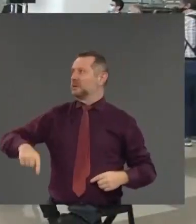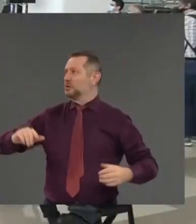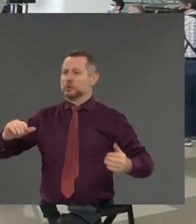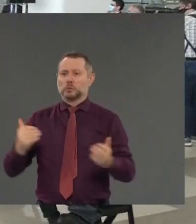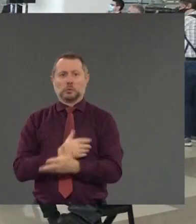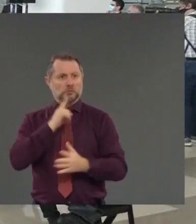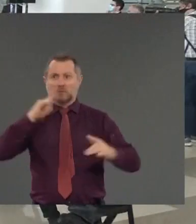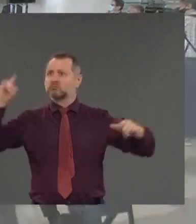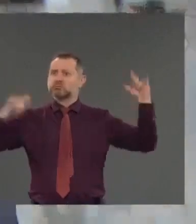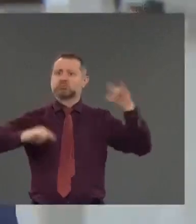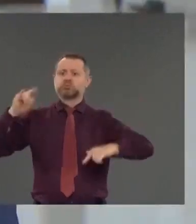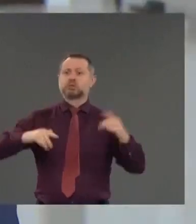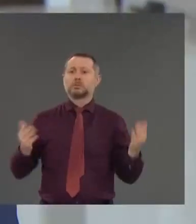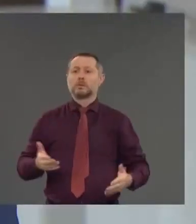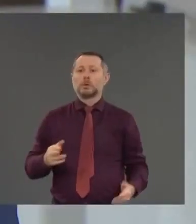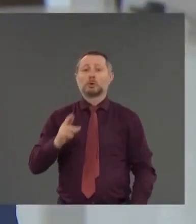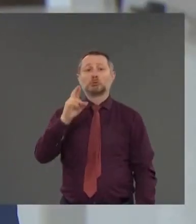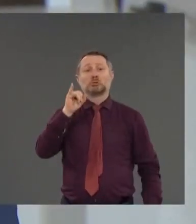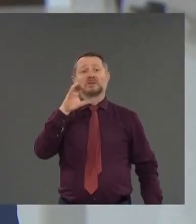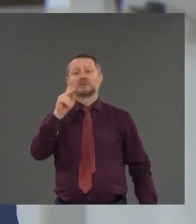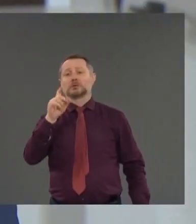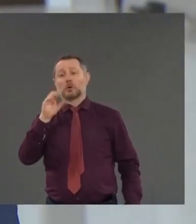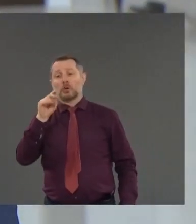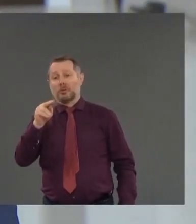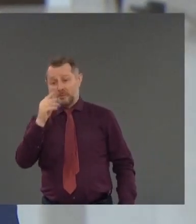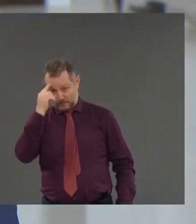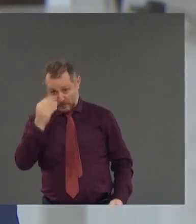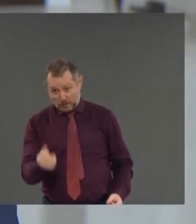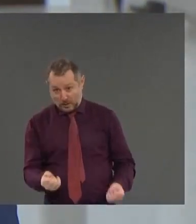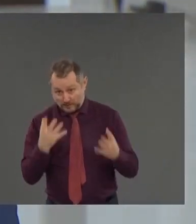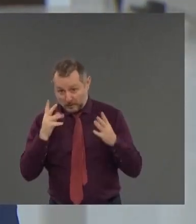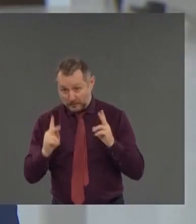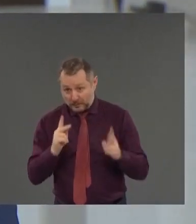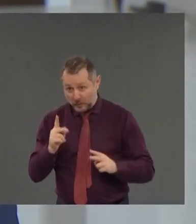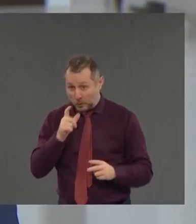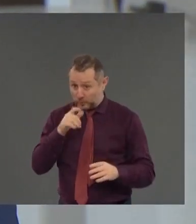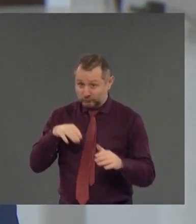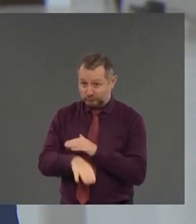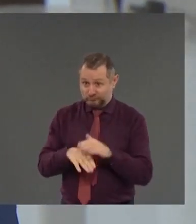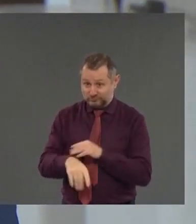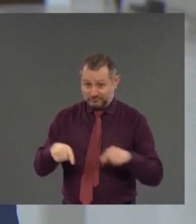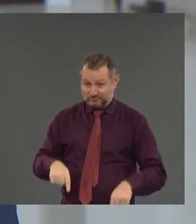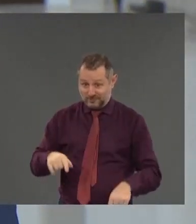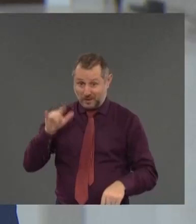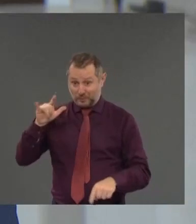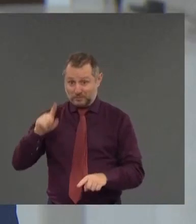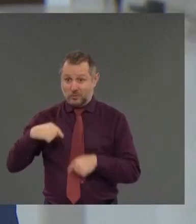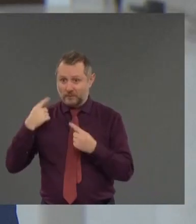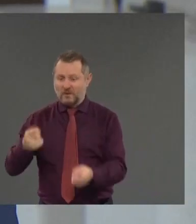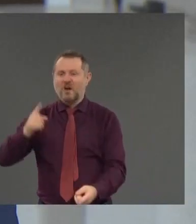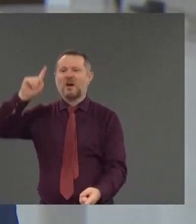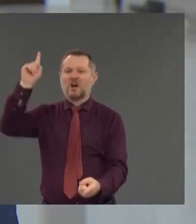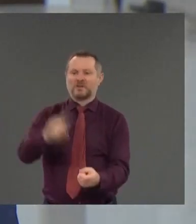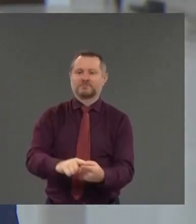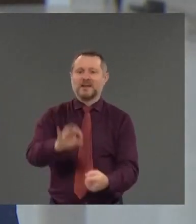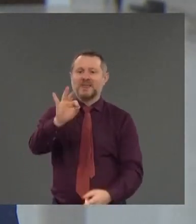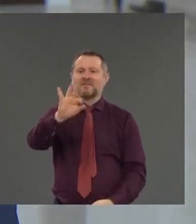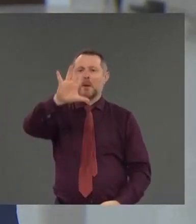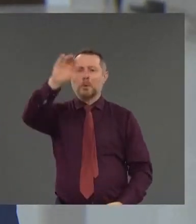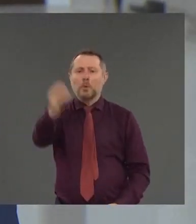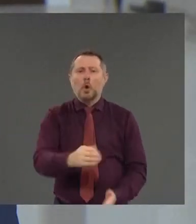The passenger volume at all of our airports has been down more than 95%. At LaGuardia, at one point, it was